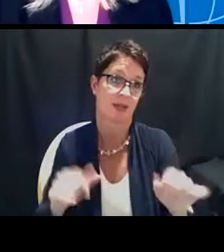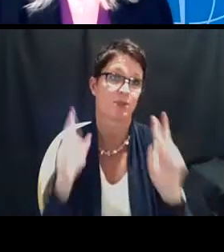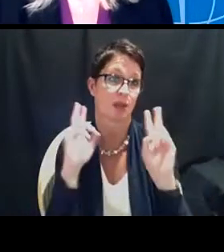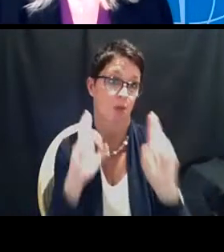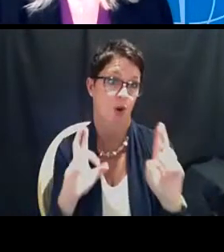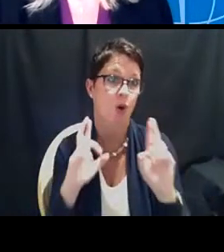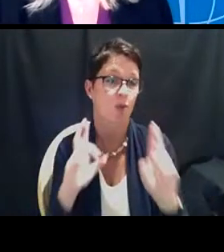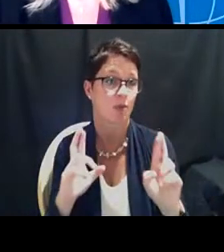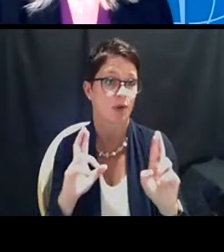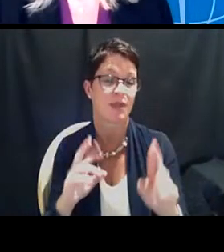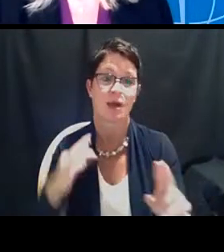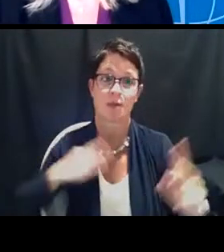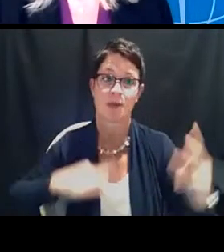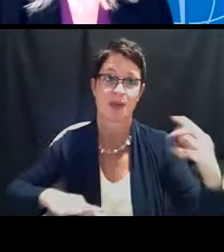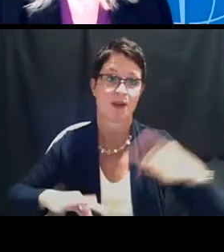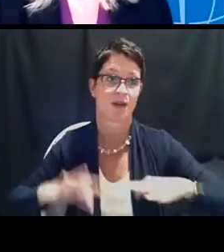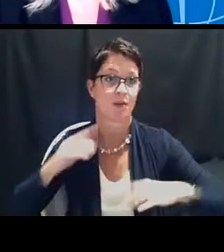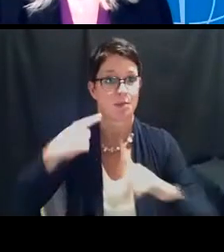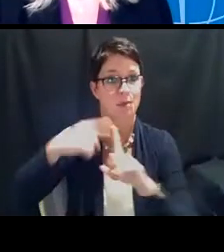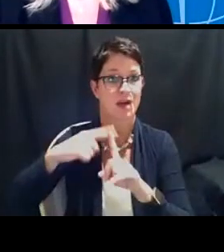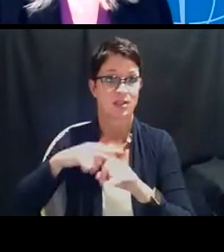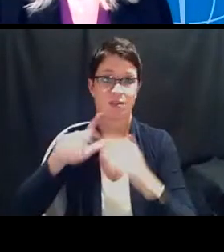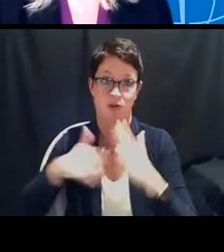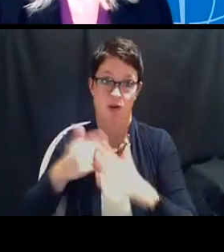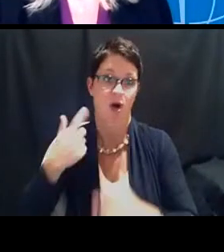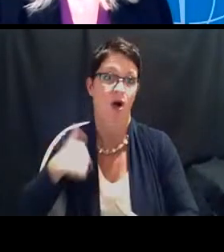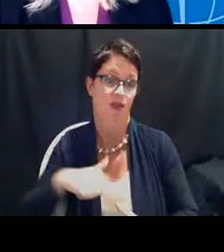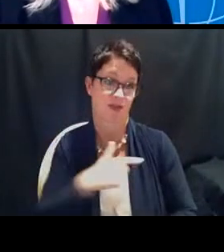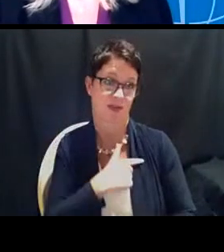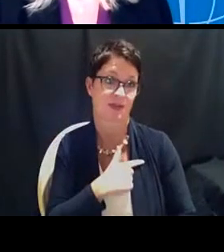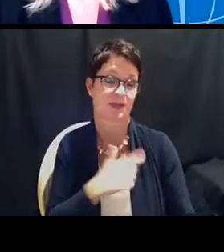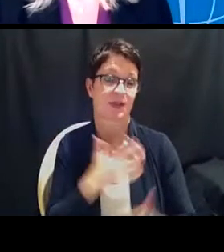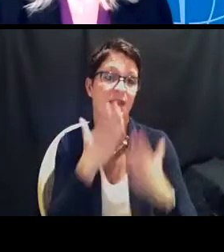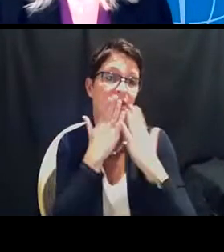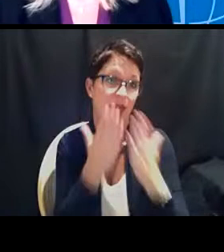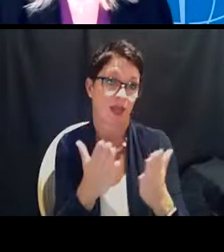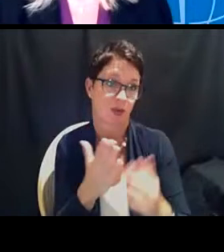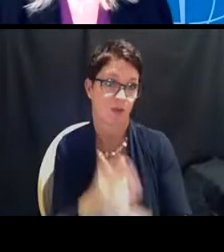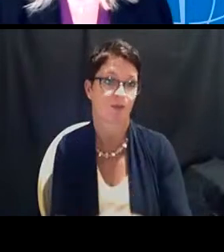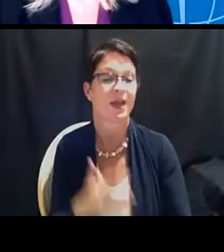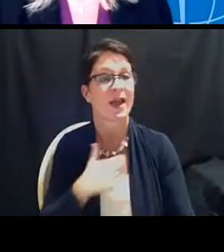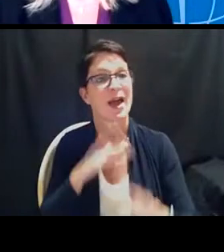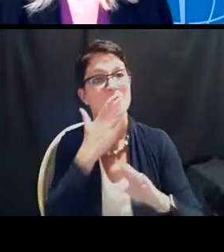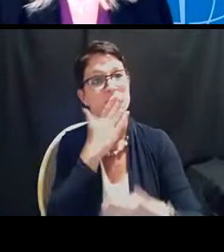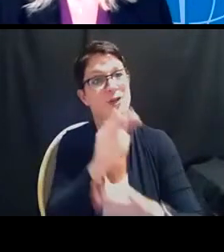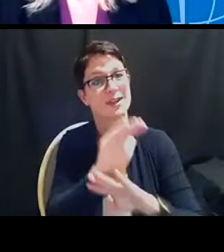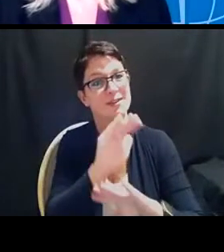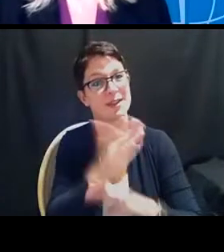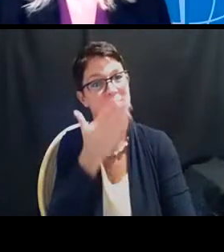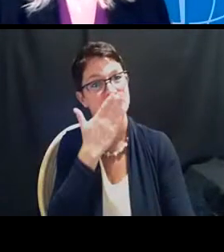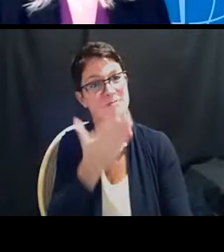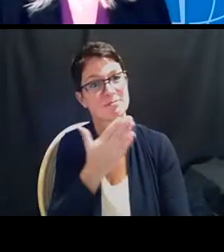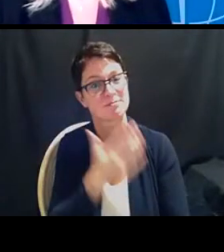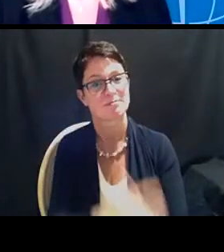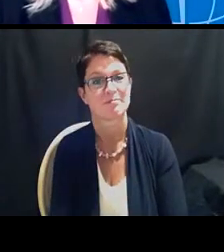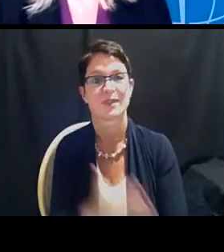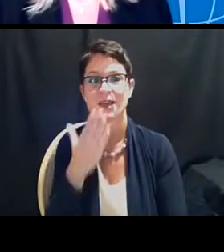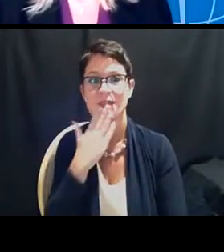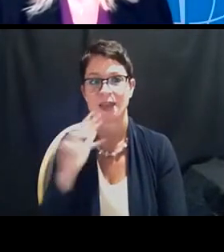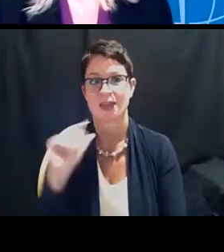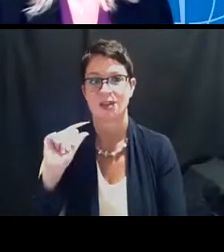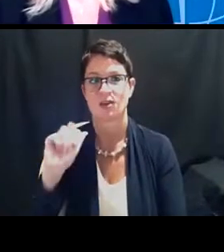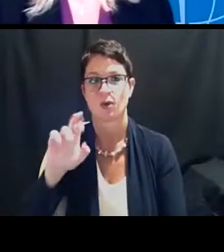be advantageous for all us all. Thank you. Have a good evening. Thank you,